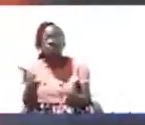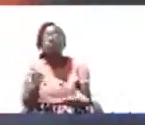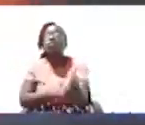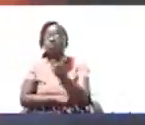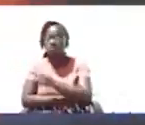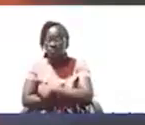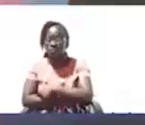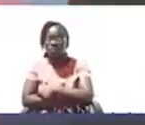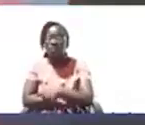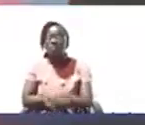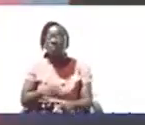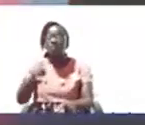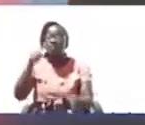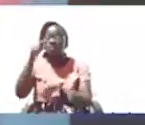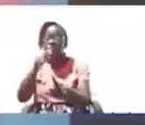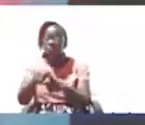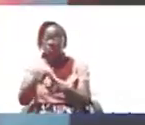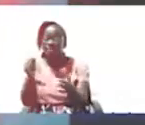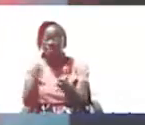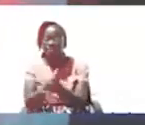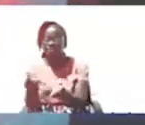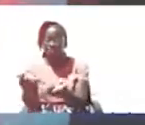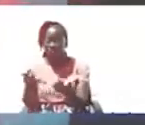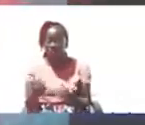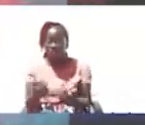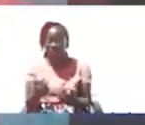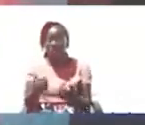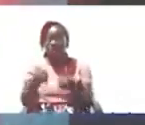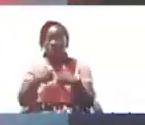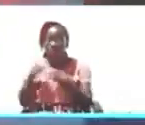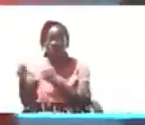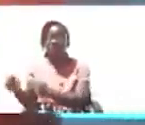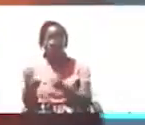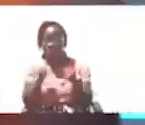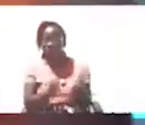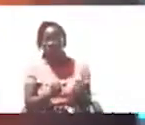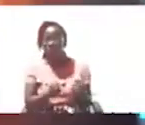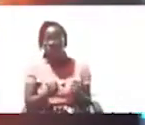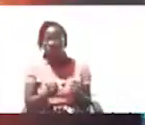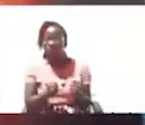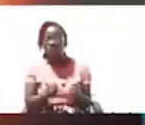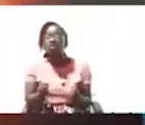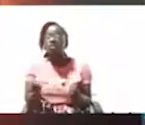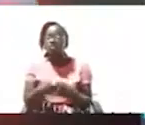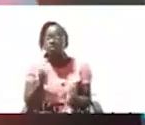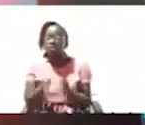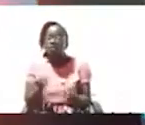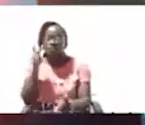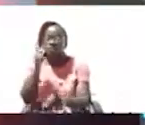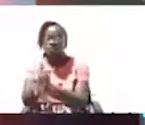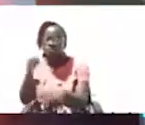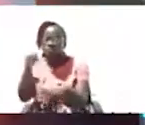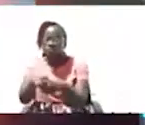tonight the word that is coming to you, it wields power. If you are in a